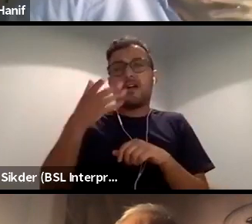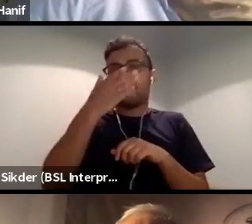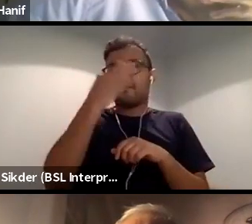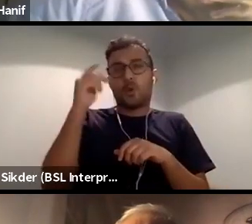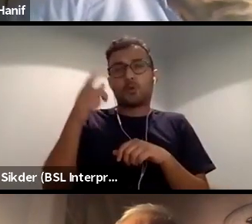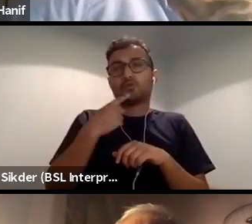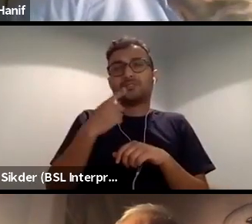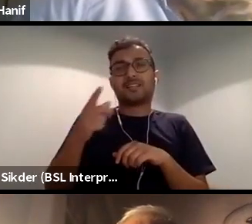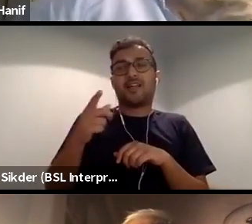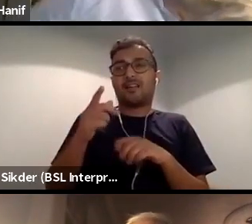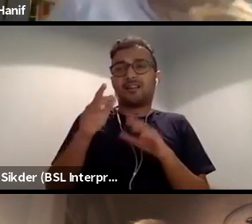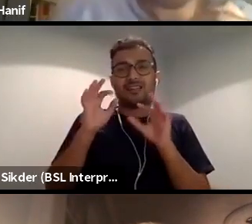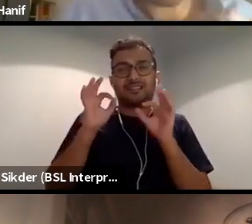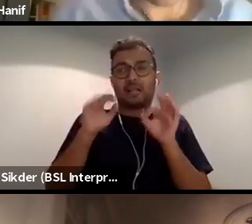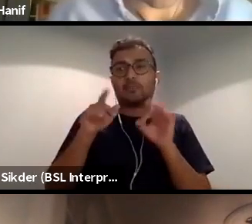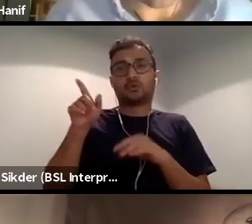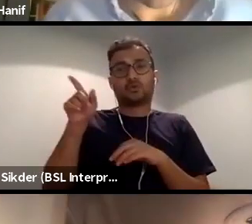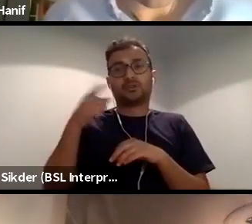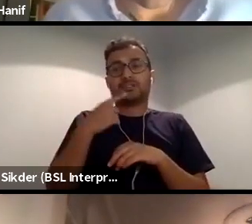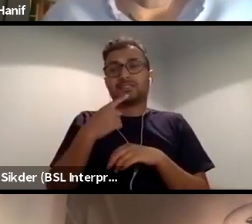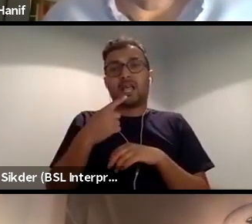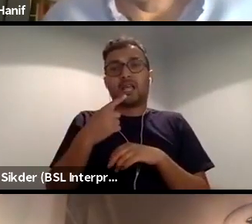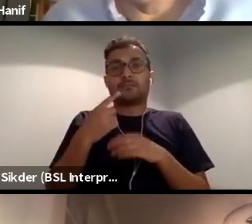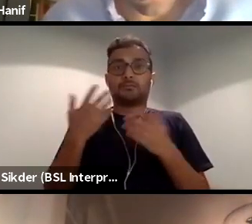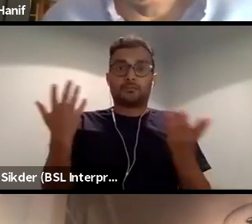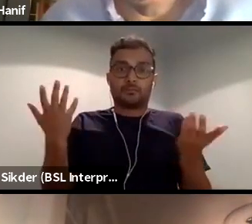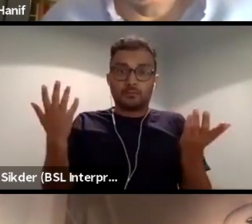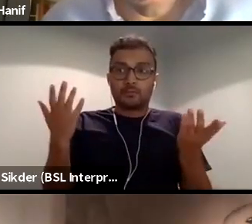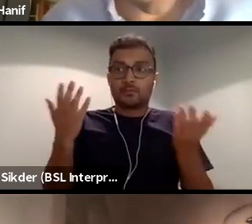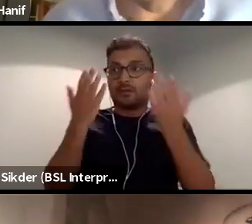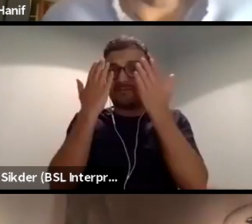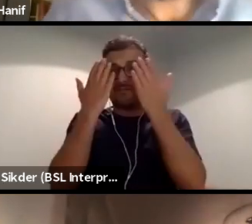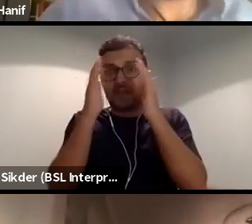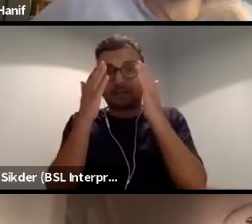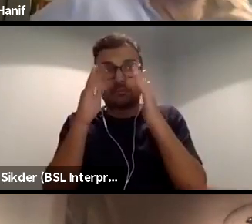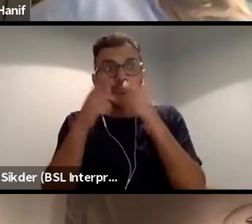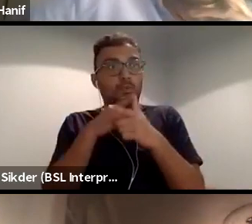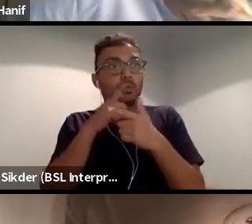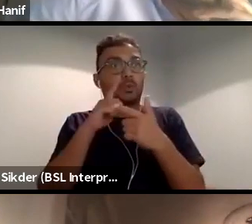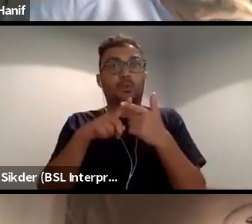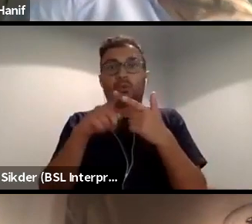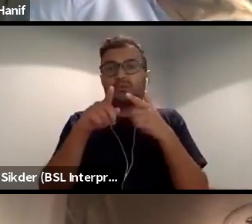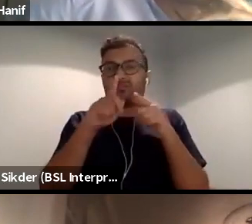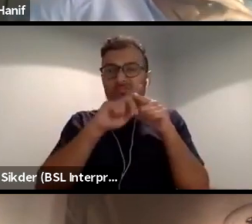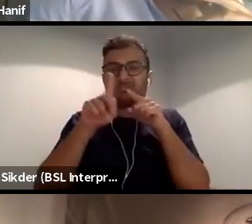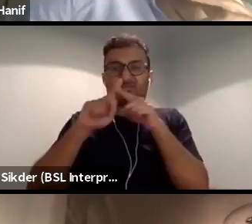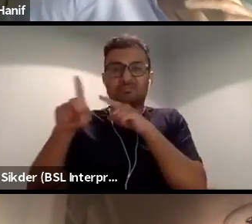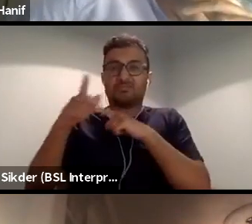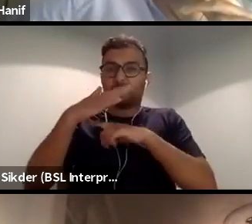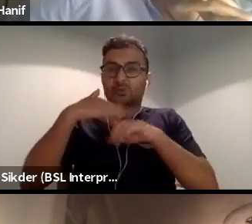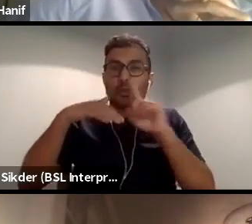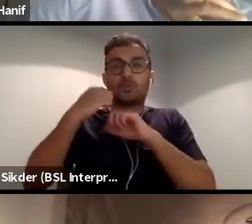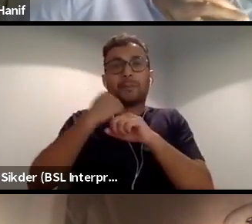she said, you know, that companies like Facebook see themselves as just being the postman.